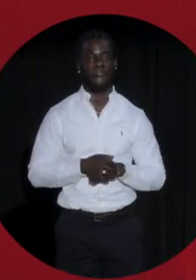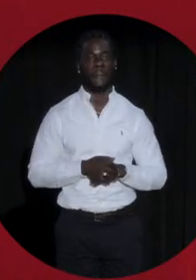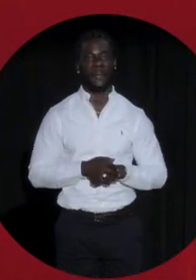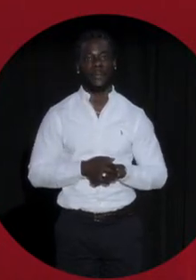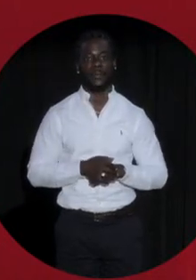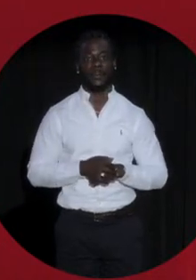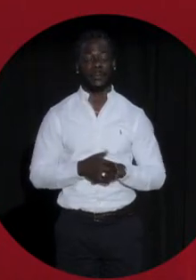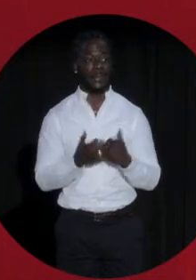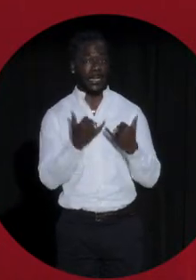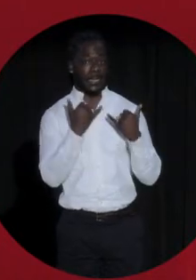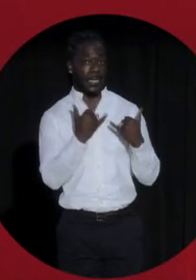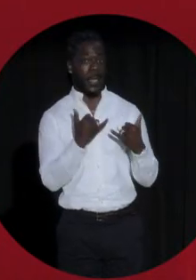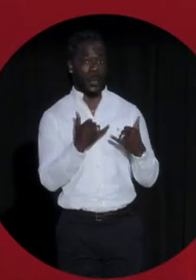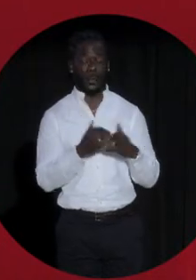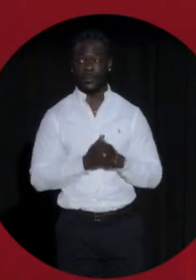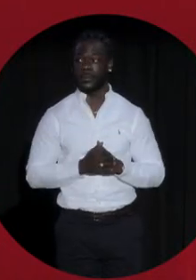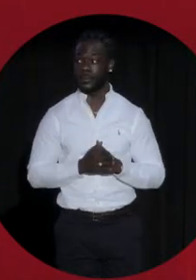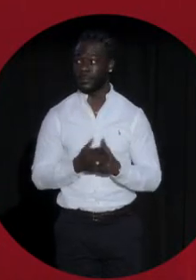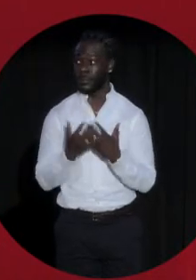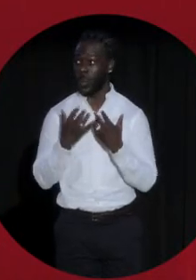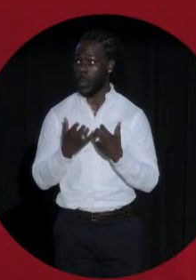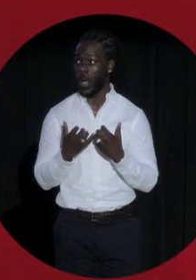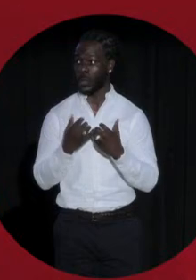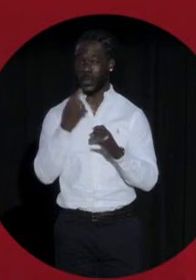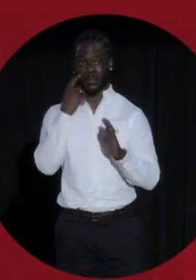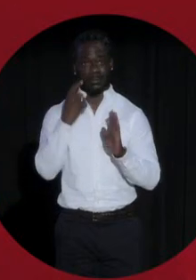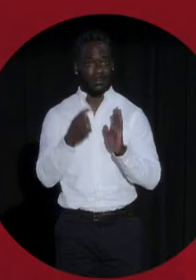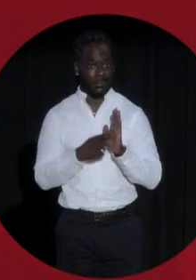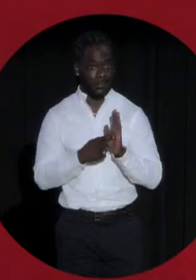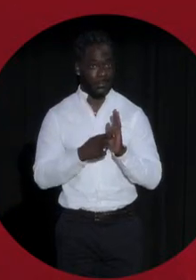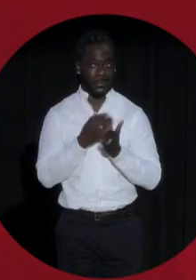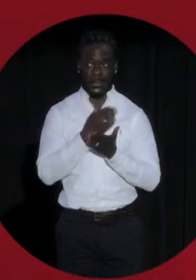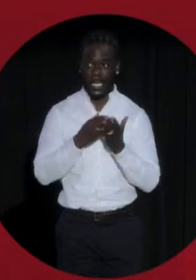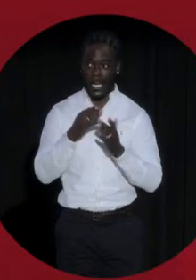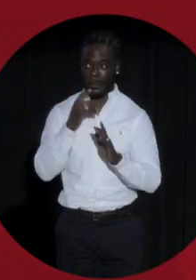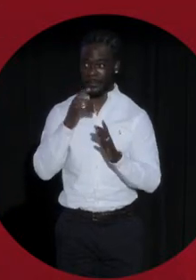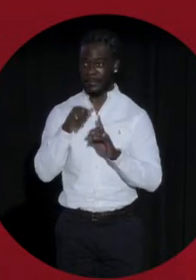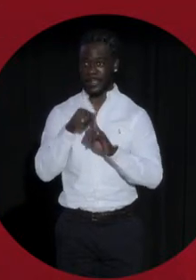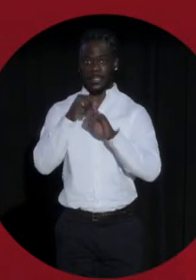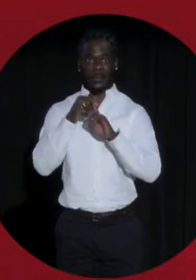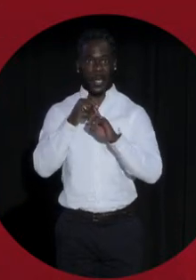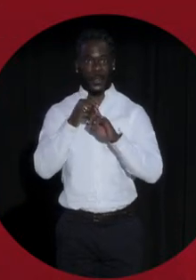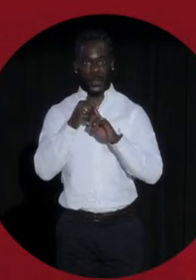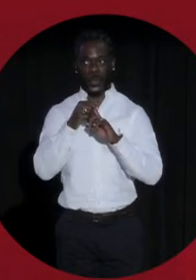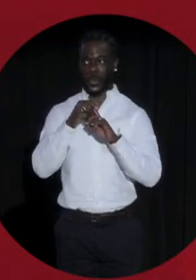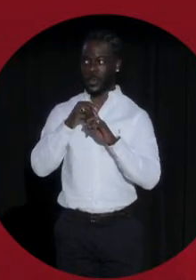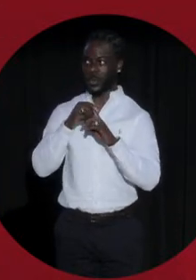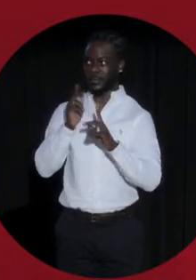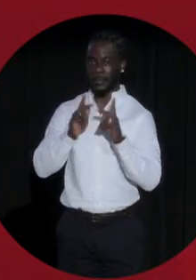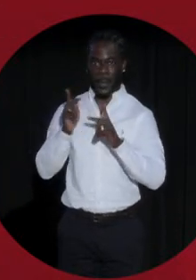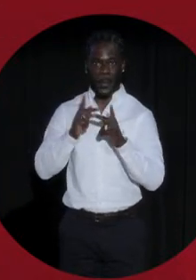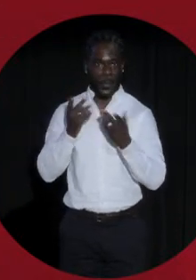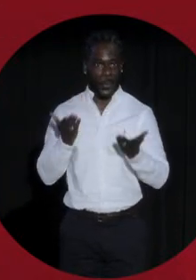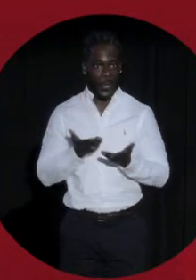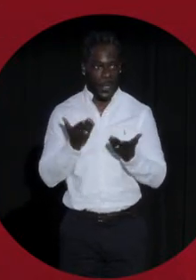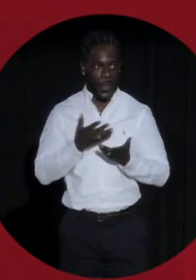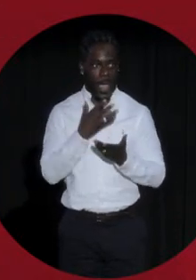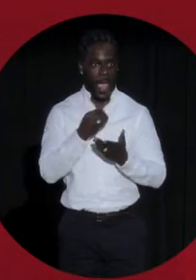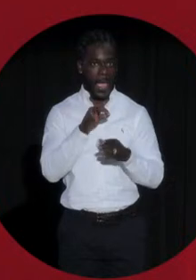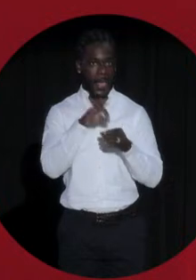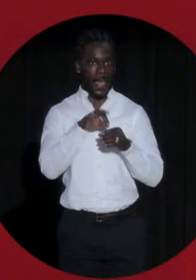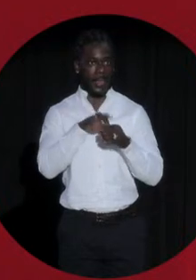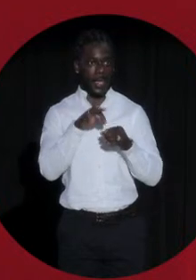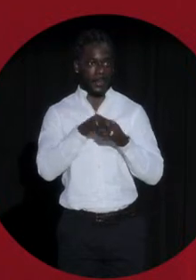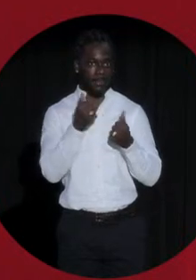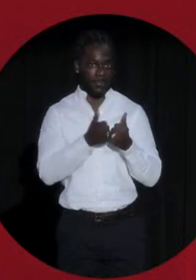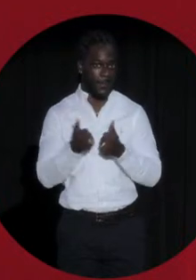So at this time, I want to acknowledge some special guests and elected officials and those who have